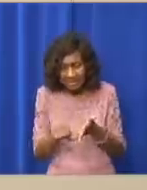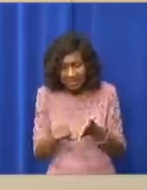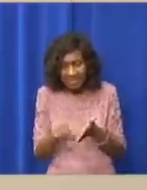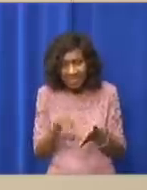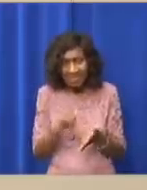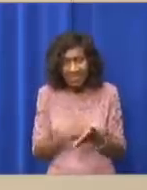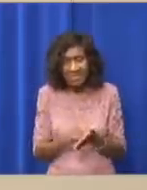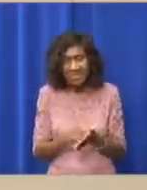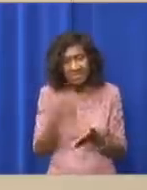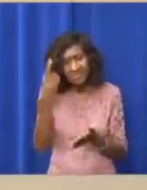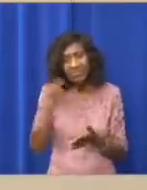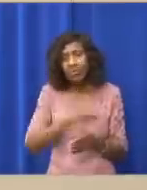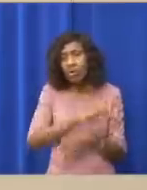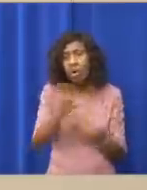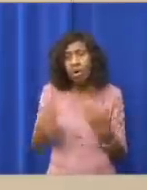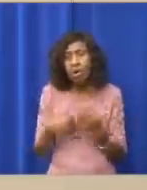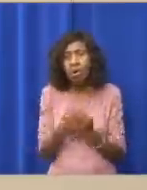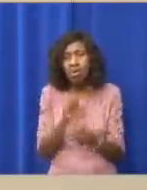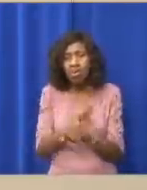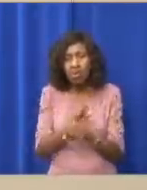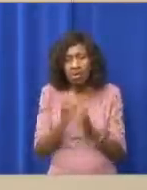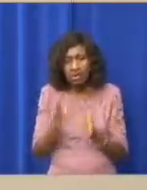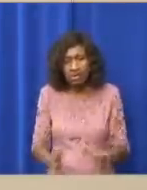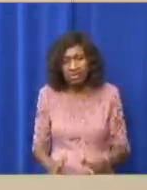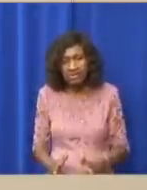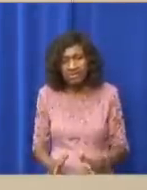that covers everybody. Right. And then the business